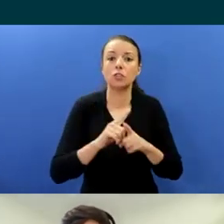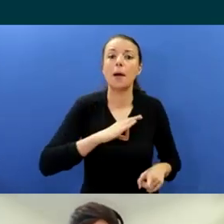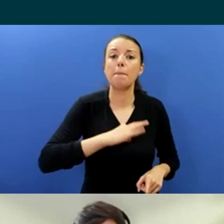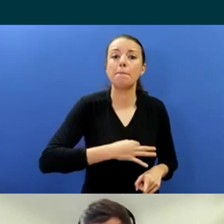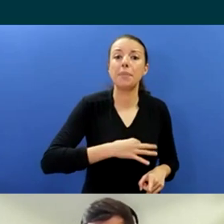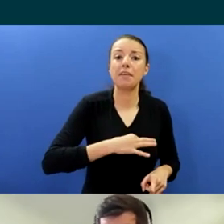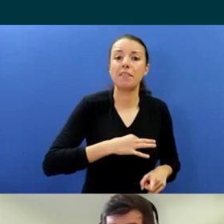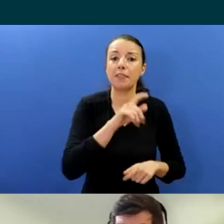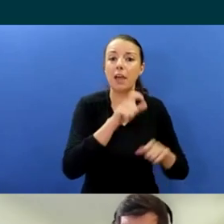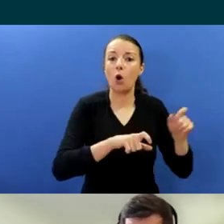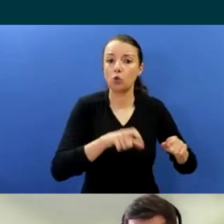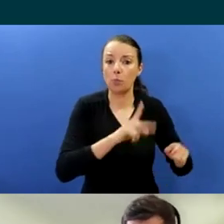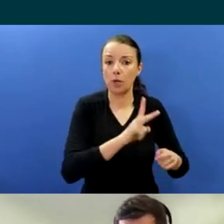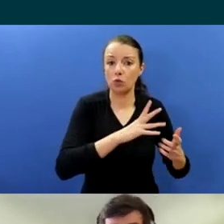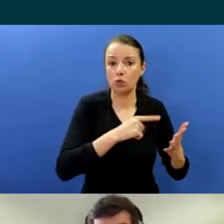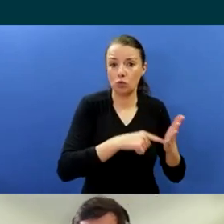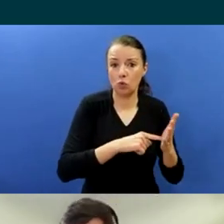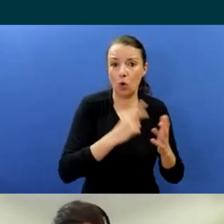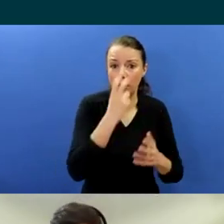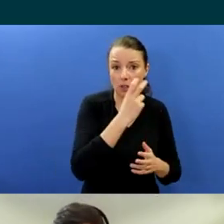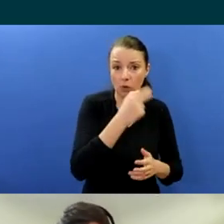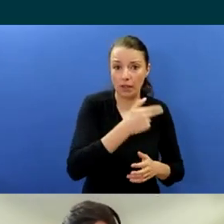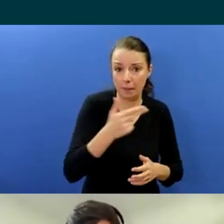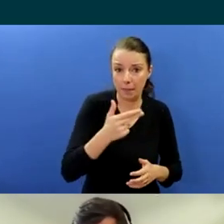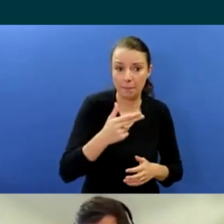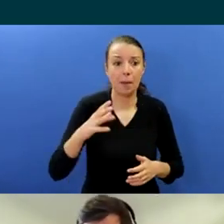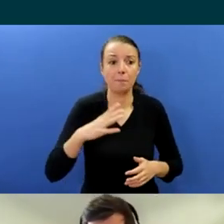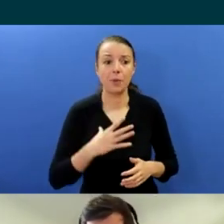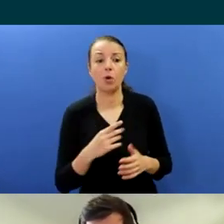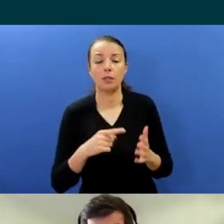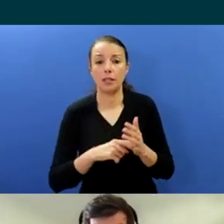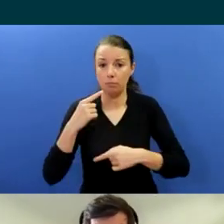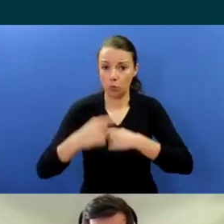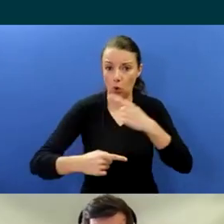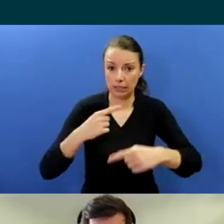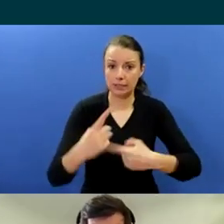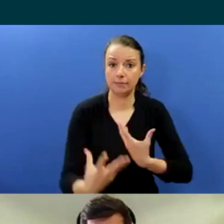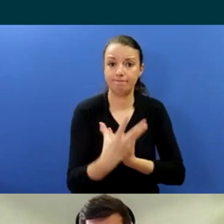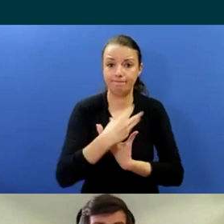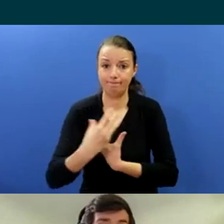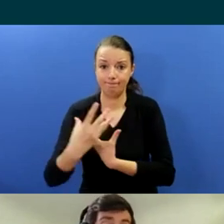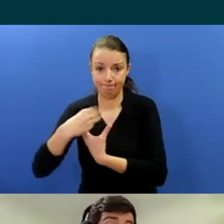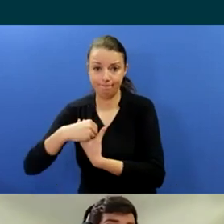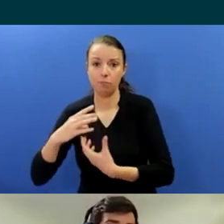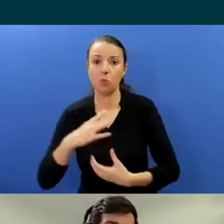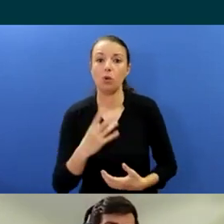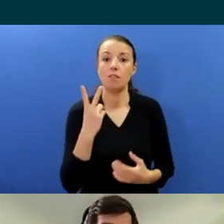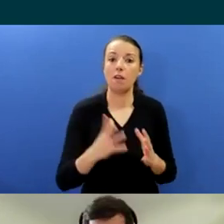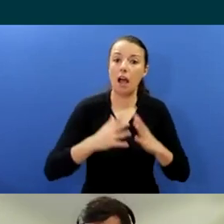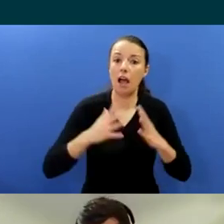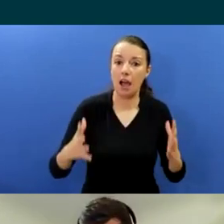process consisted of 2 large workshops with approximately 100 representatives from